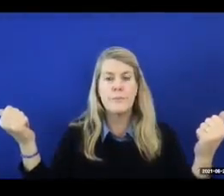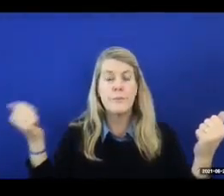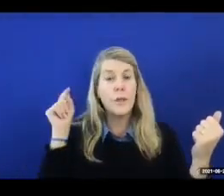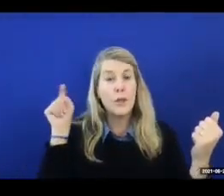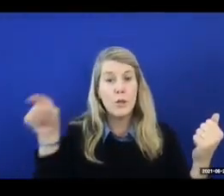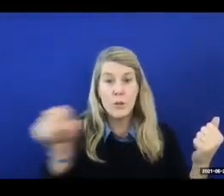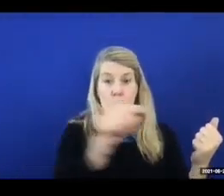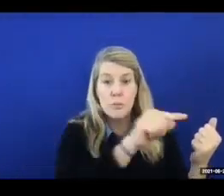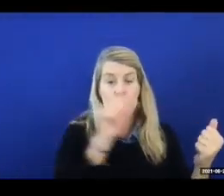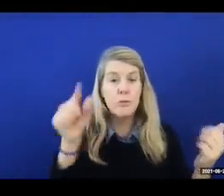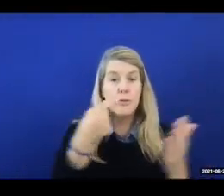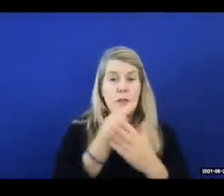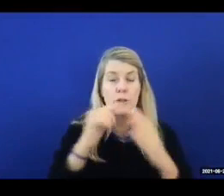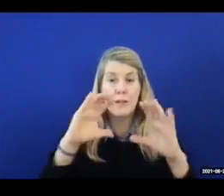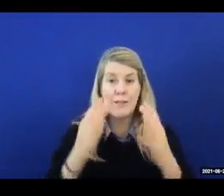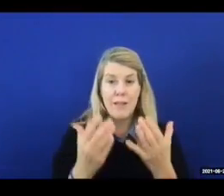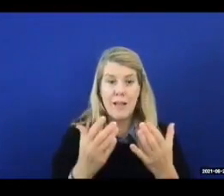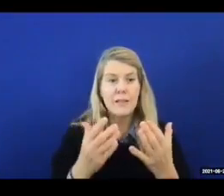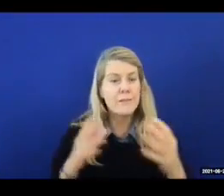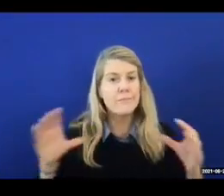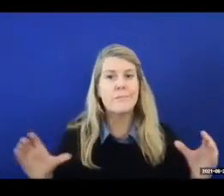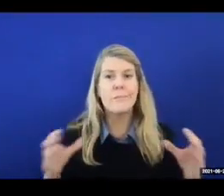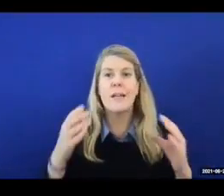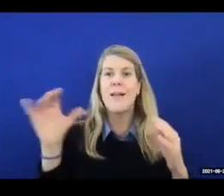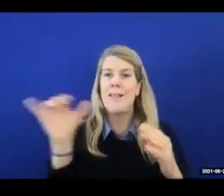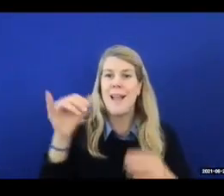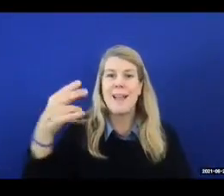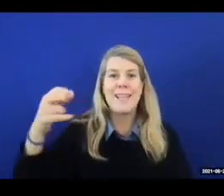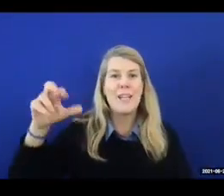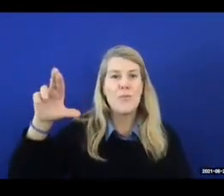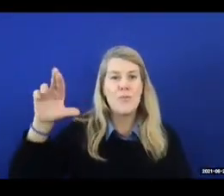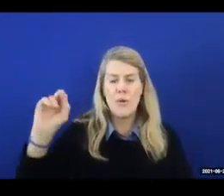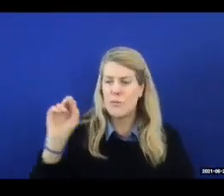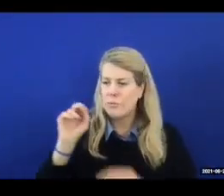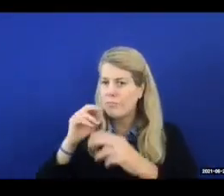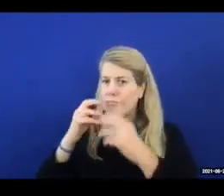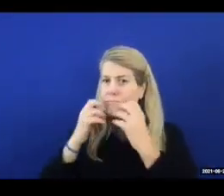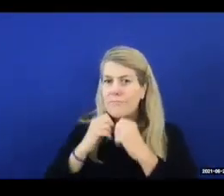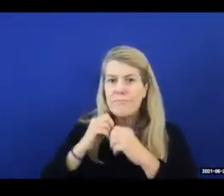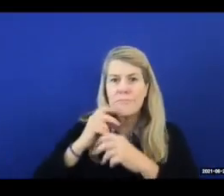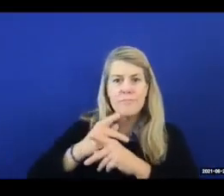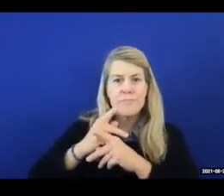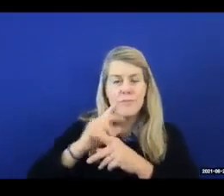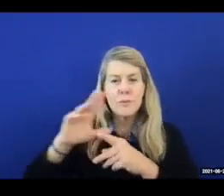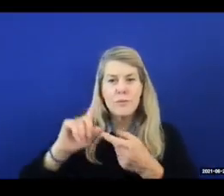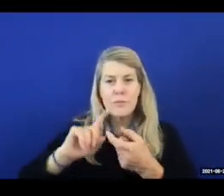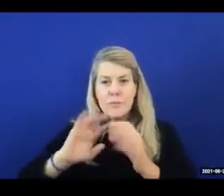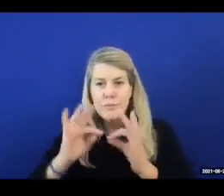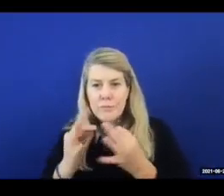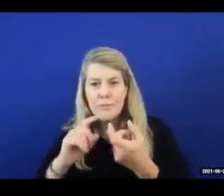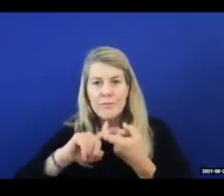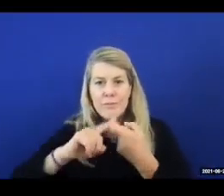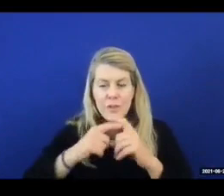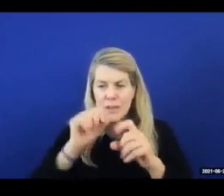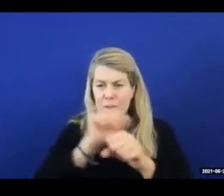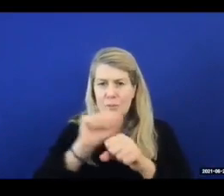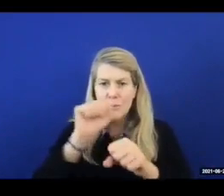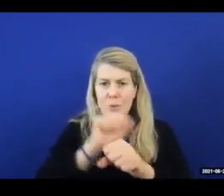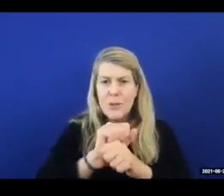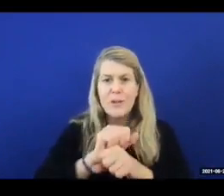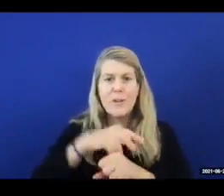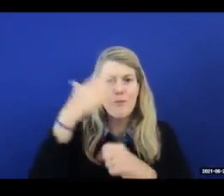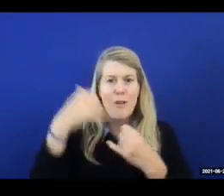You, the graduating class, acted heroically. You cared for your families and friends. You worked on the front lines, all